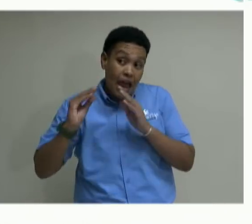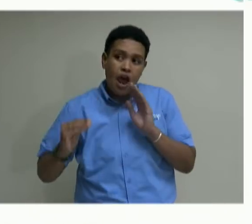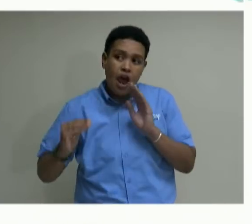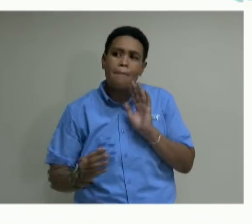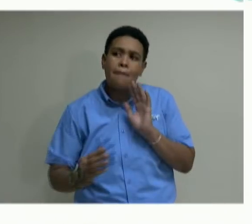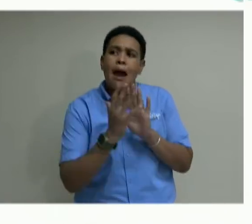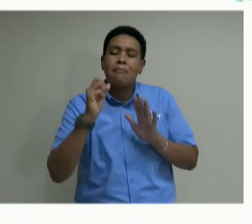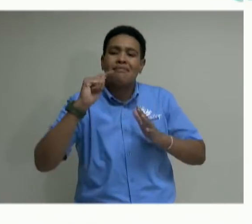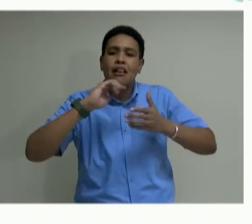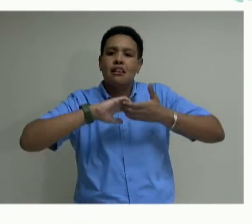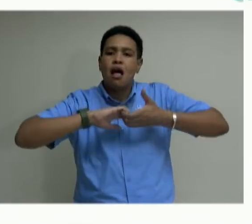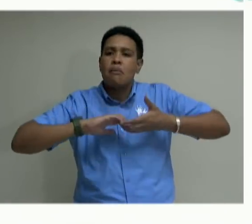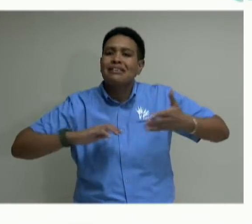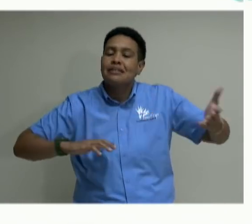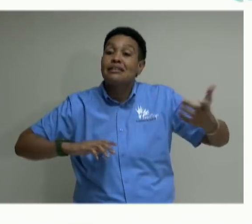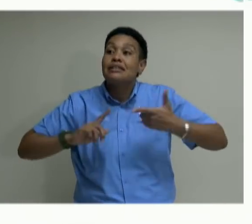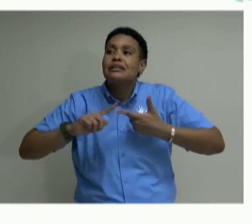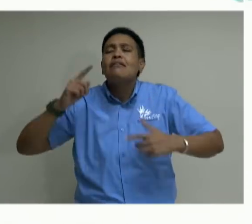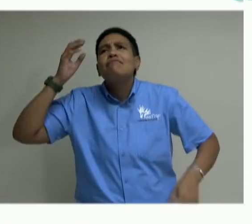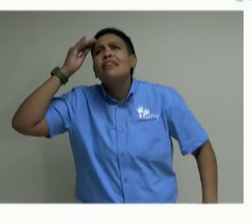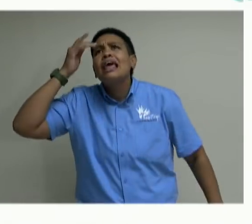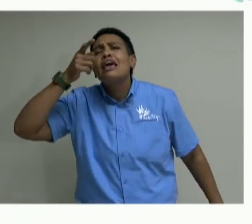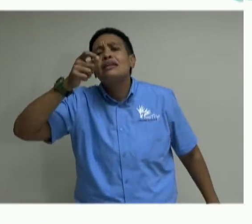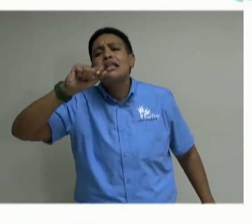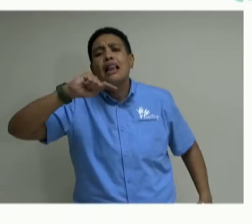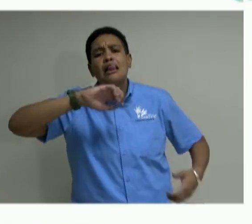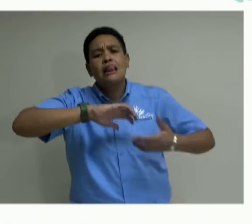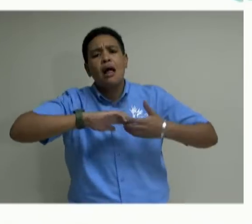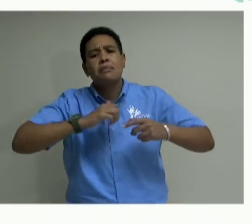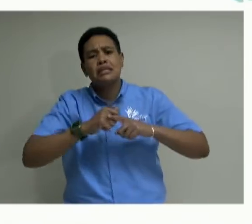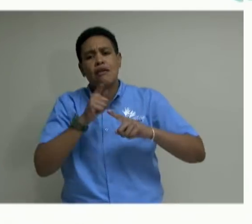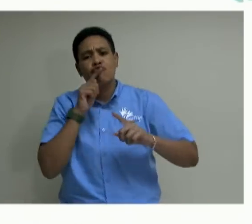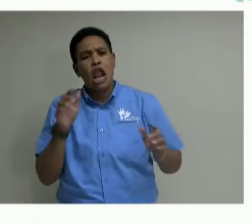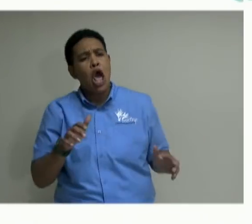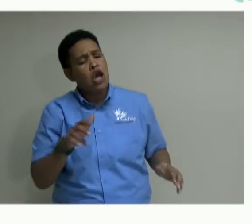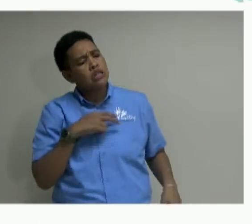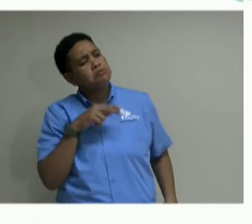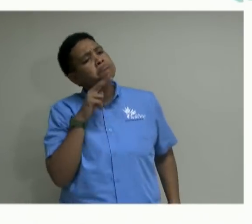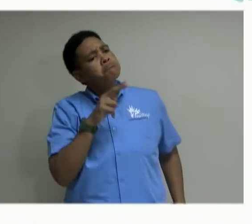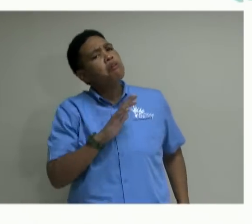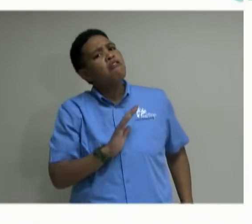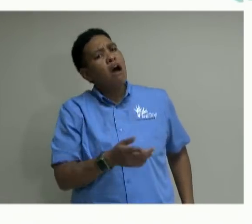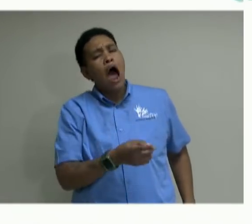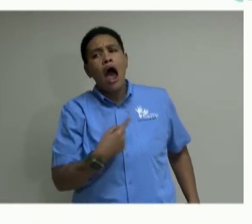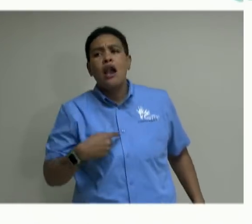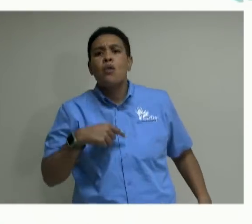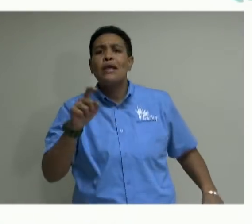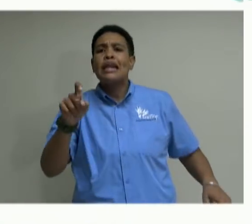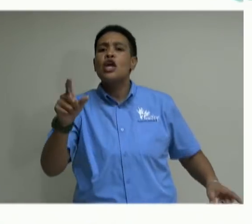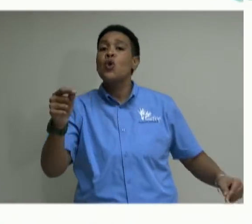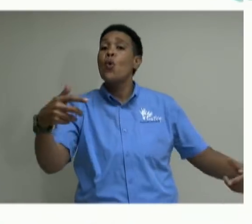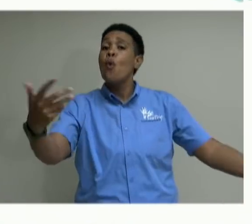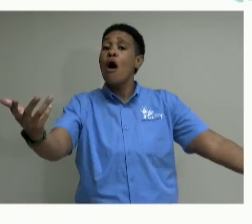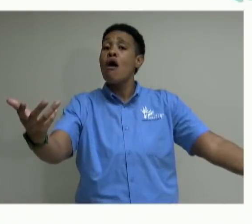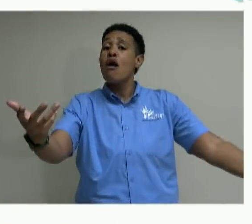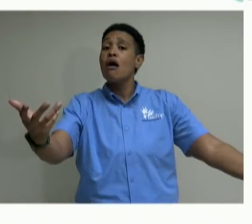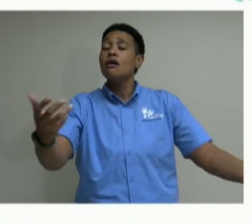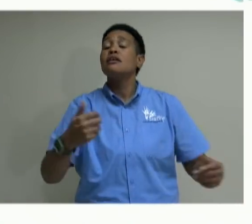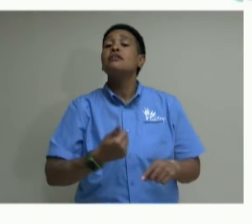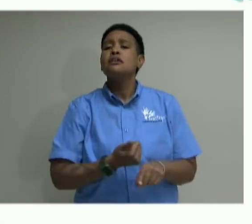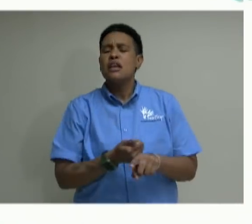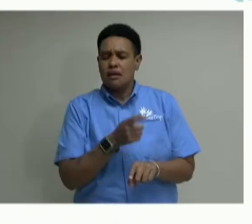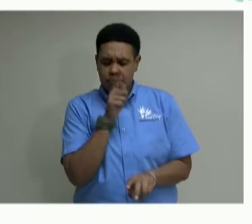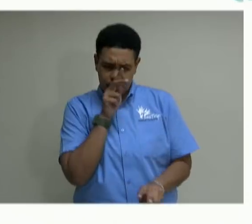of St. Thomas, I think St. Thomas is encouraging, and we need to